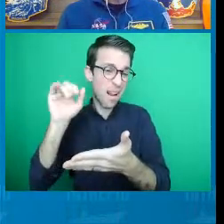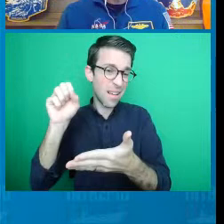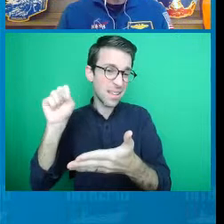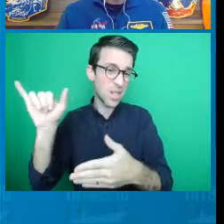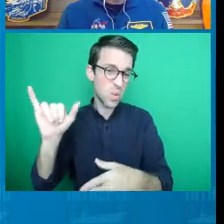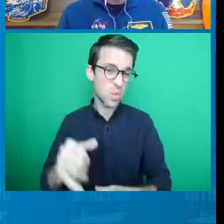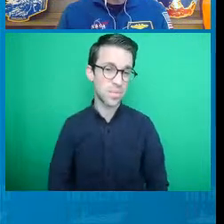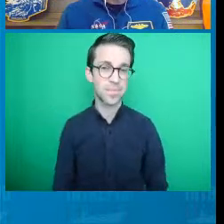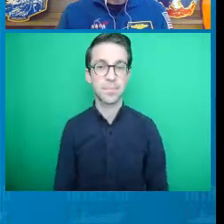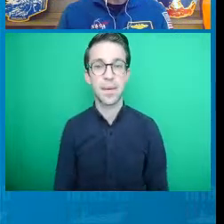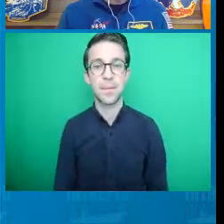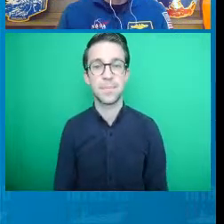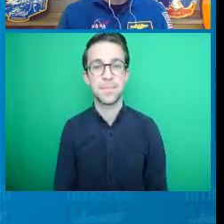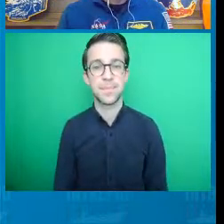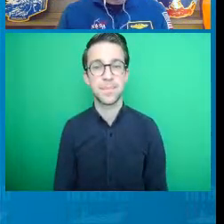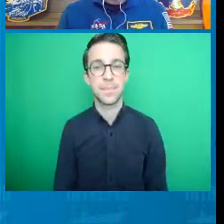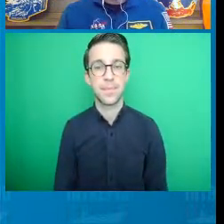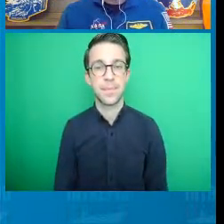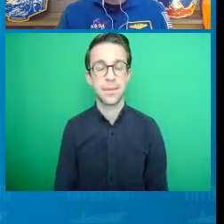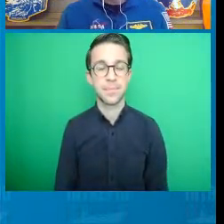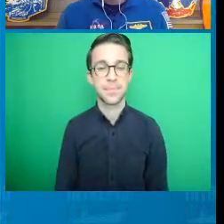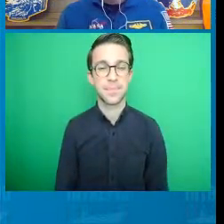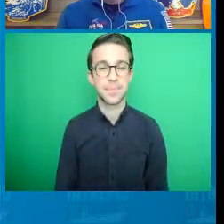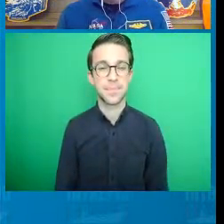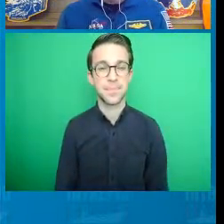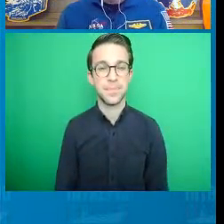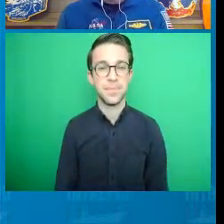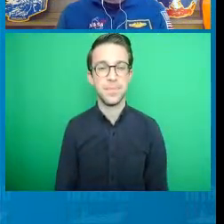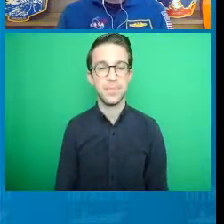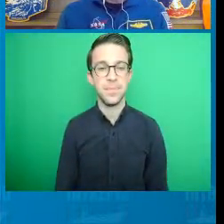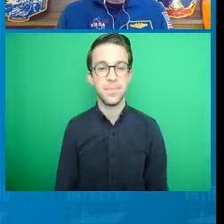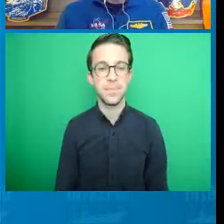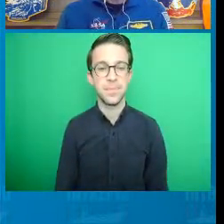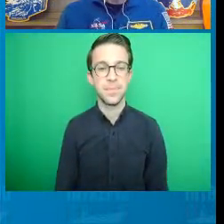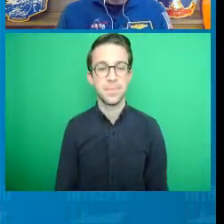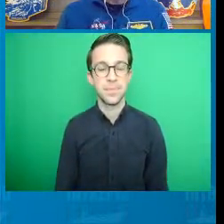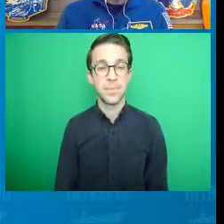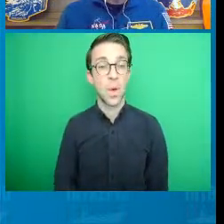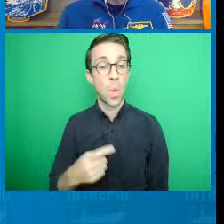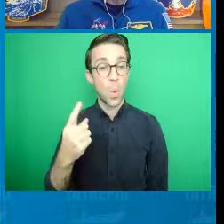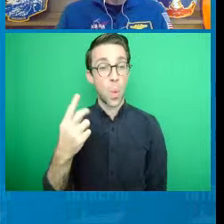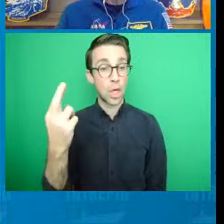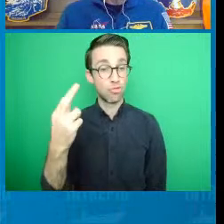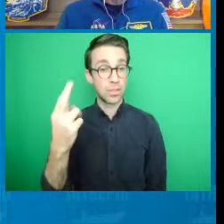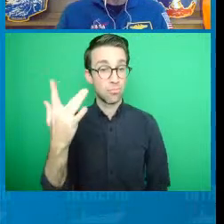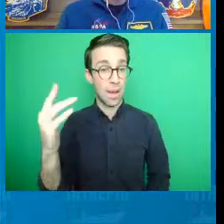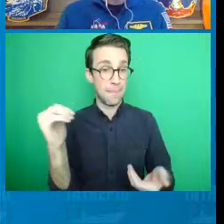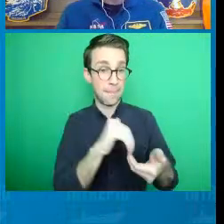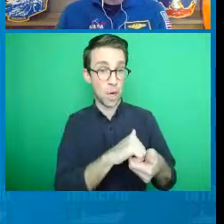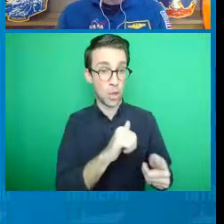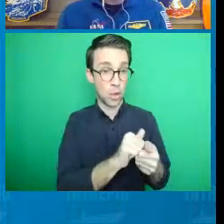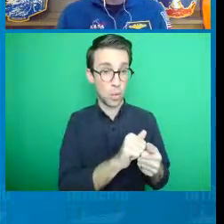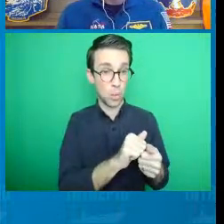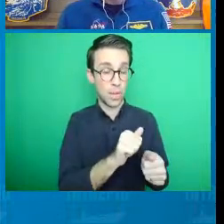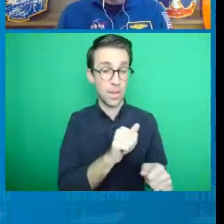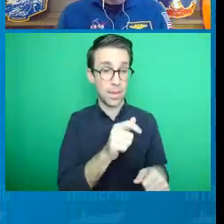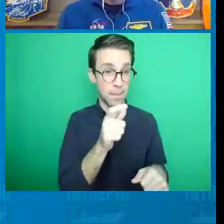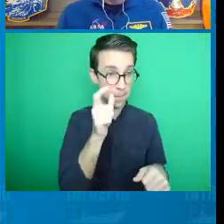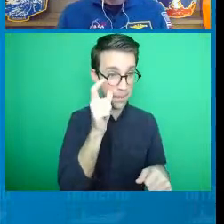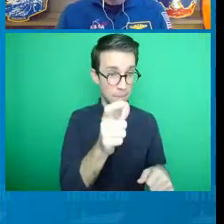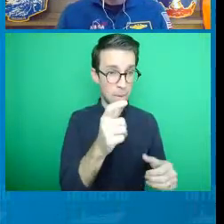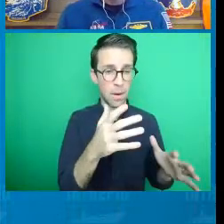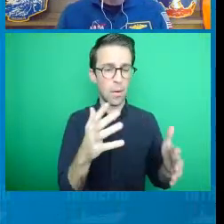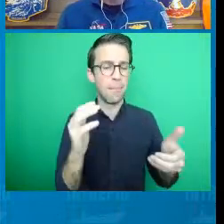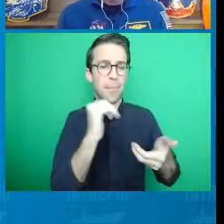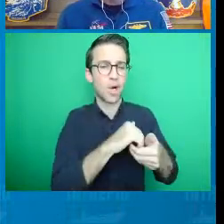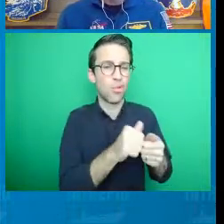But we really want to go, one of the reasons we went with a commercial company so NASA could focus on leaving low Earth orbit.